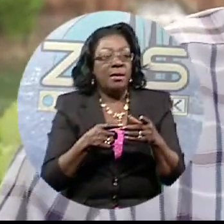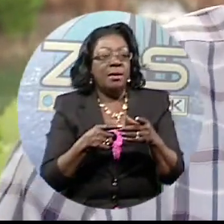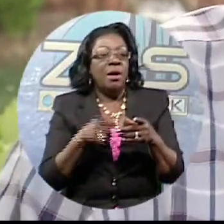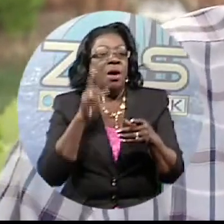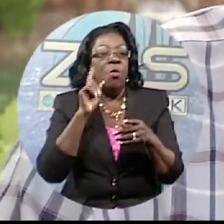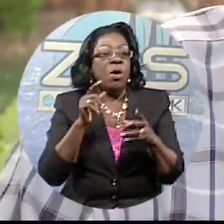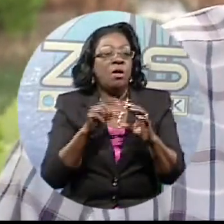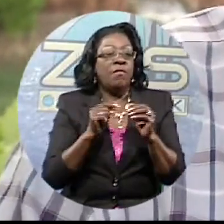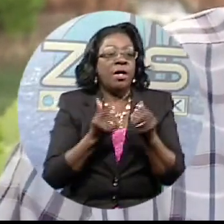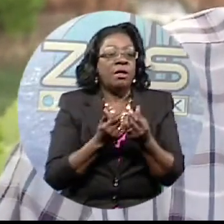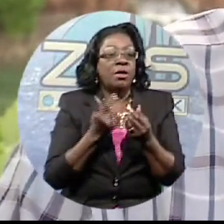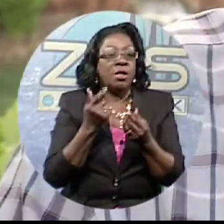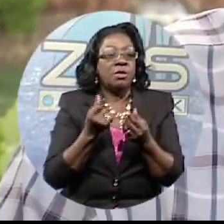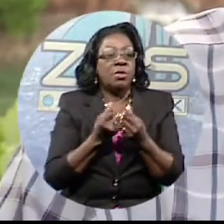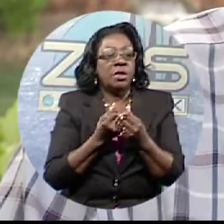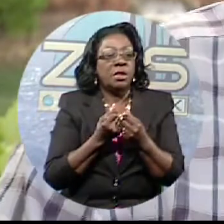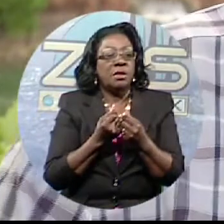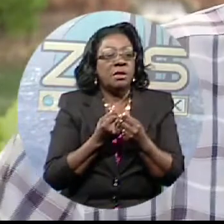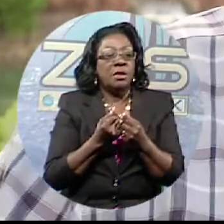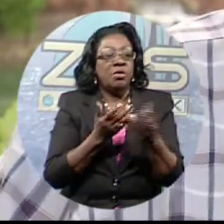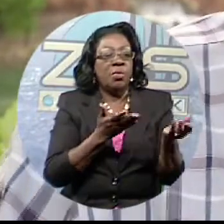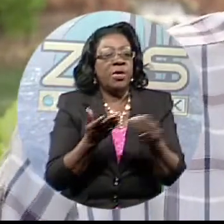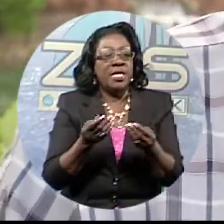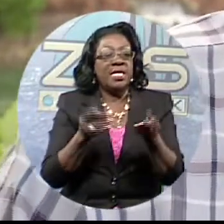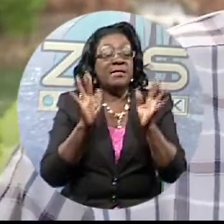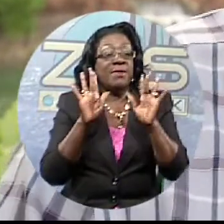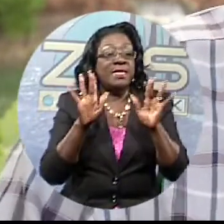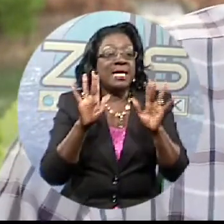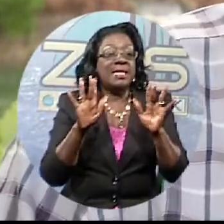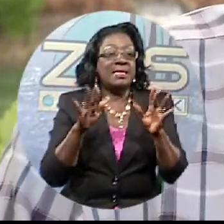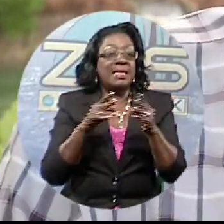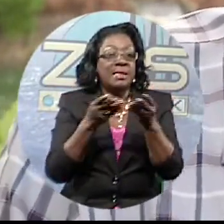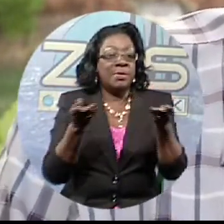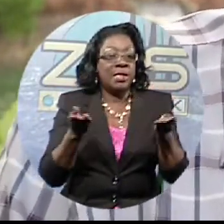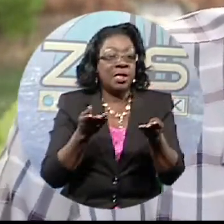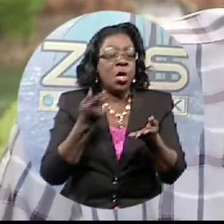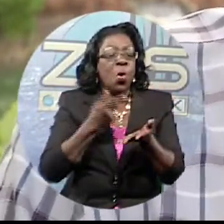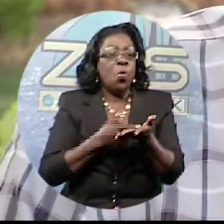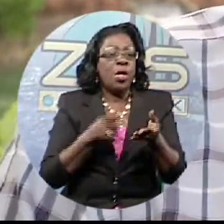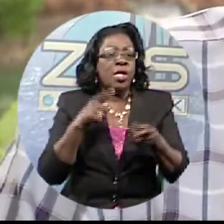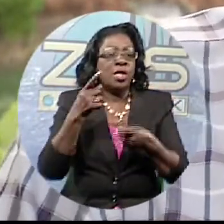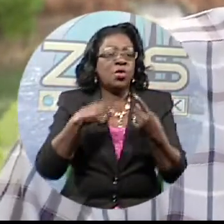of our thoughts was, well, we've got these fantastic spaces. What is